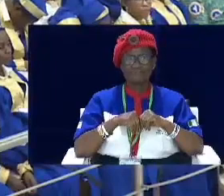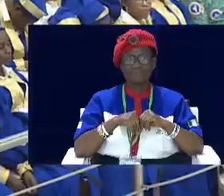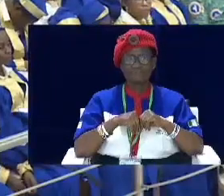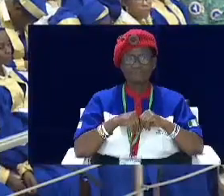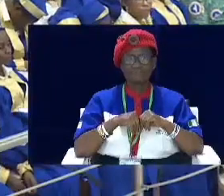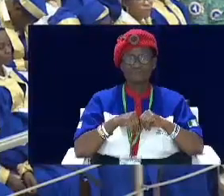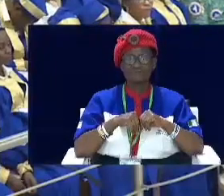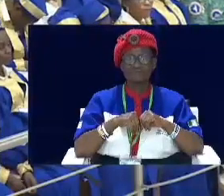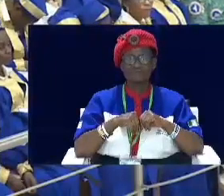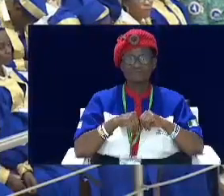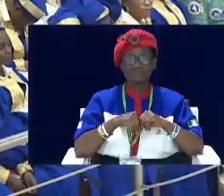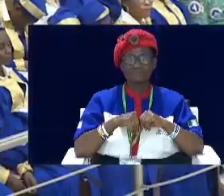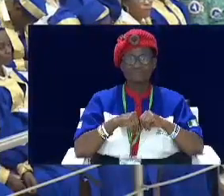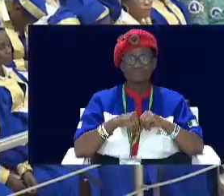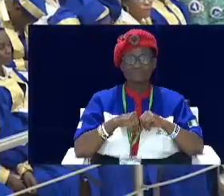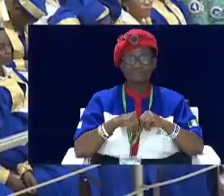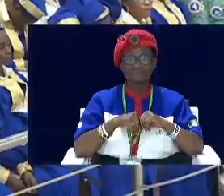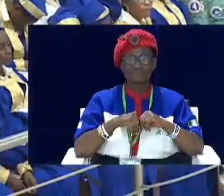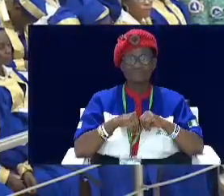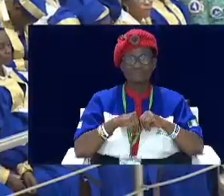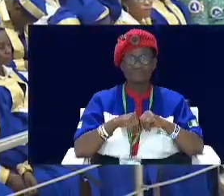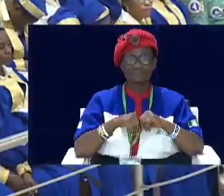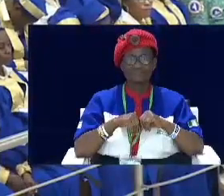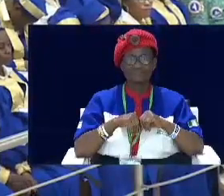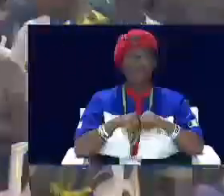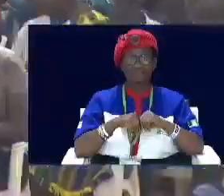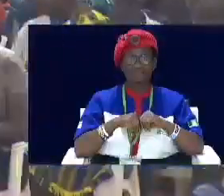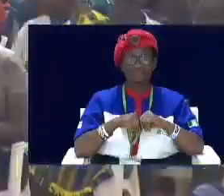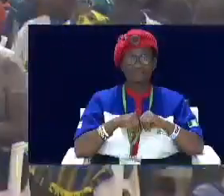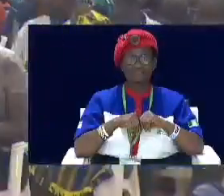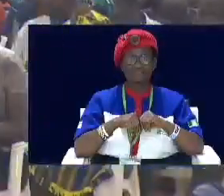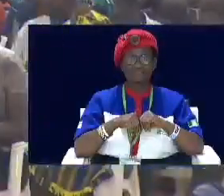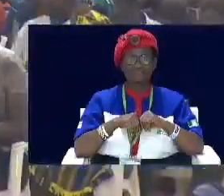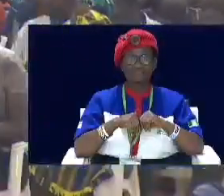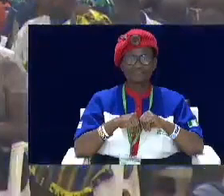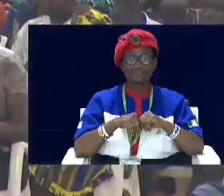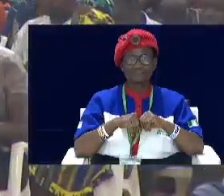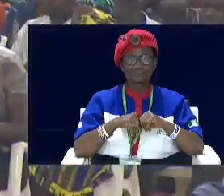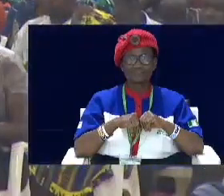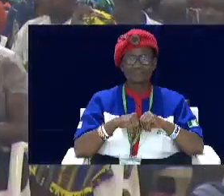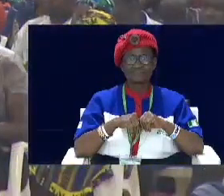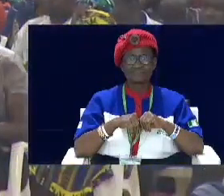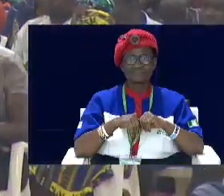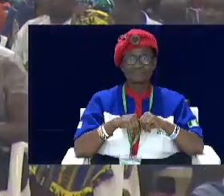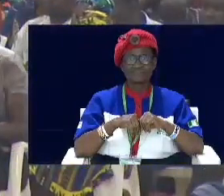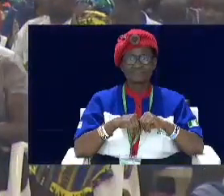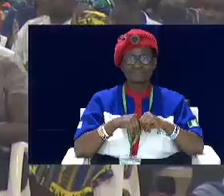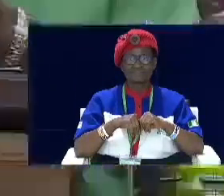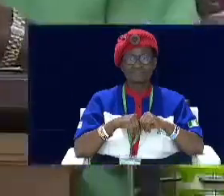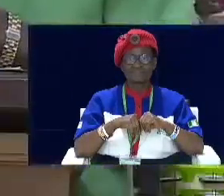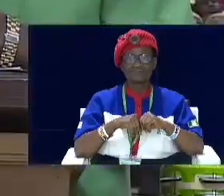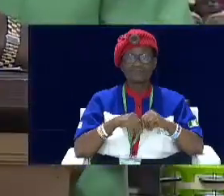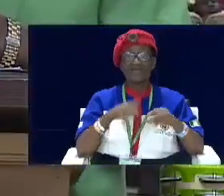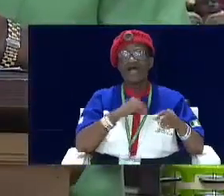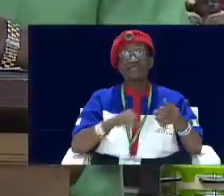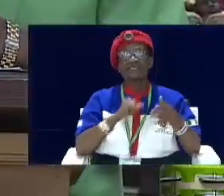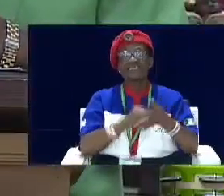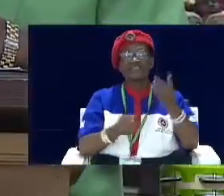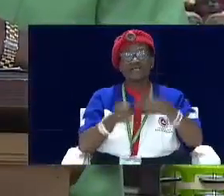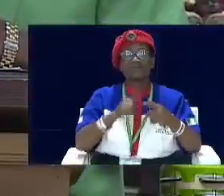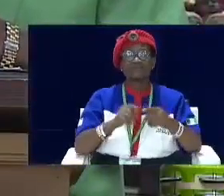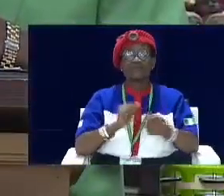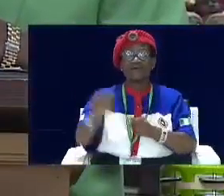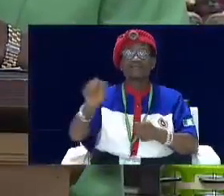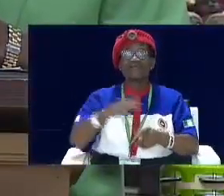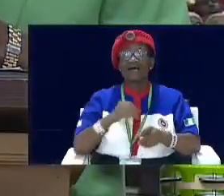soke kuro lodo re yo ri be fun o sugbon bi be ko ki yo ri be. And it came to pass as they still